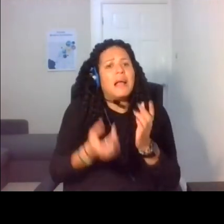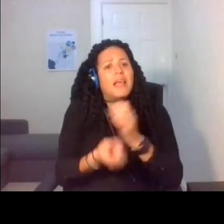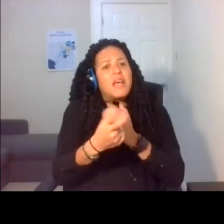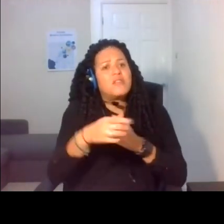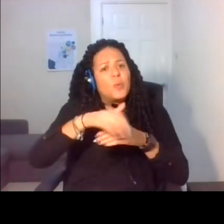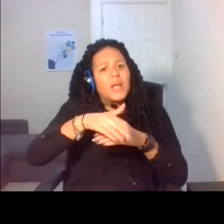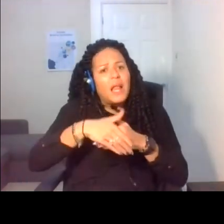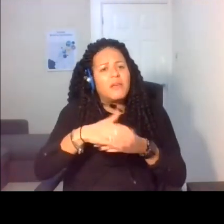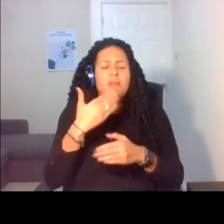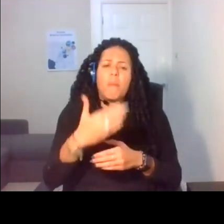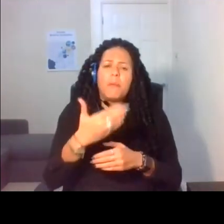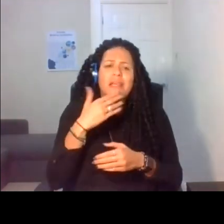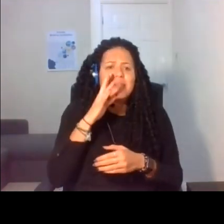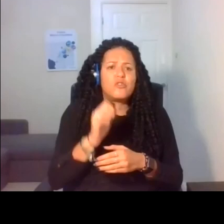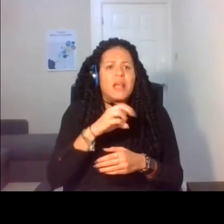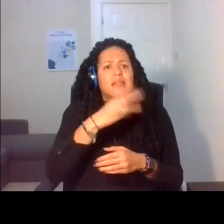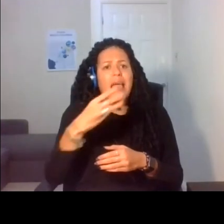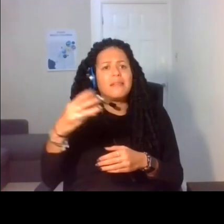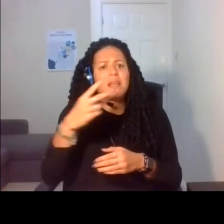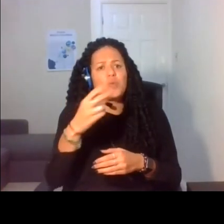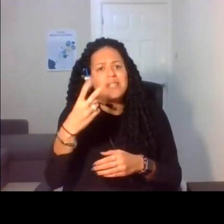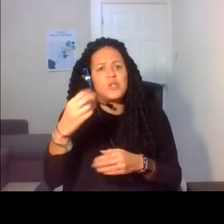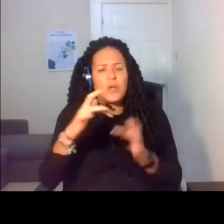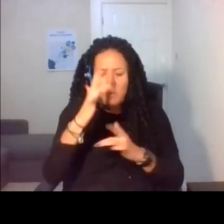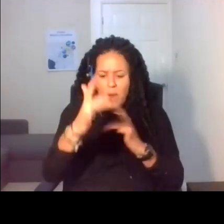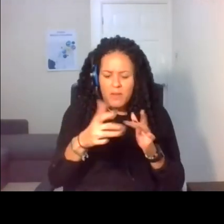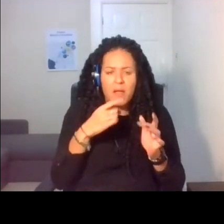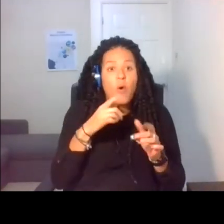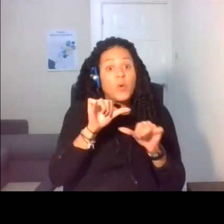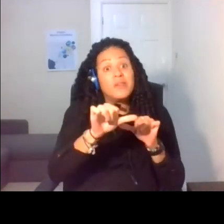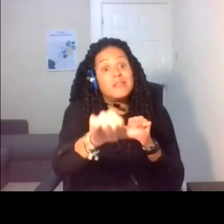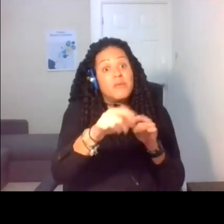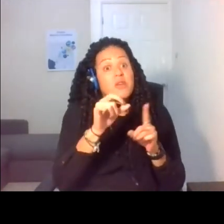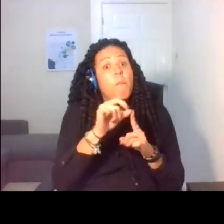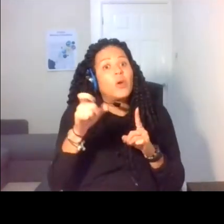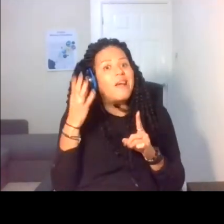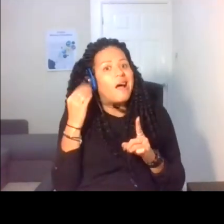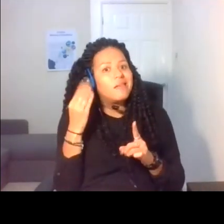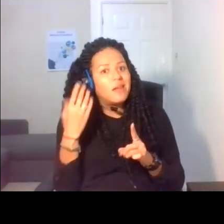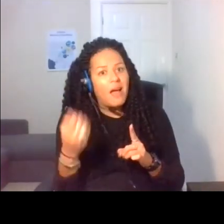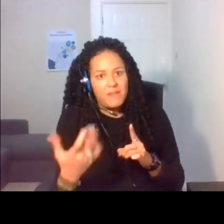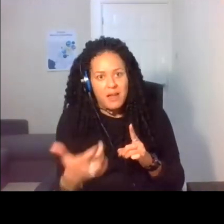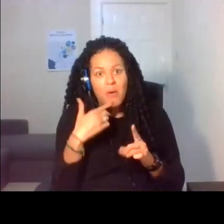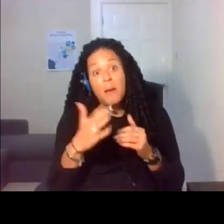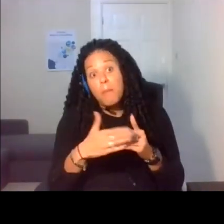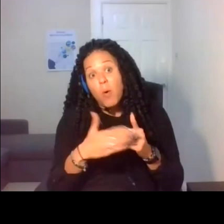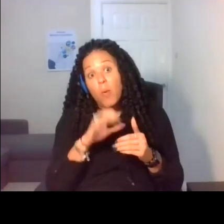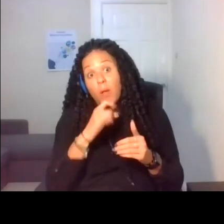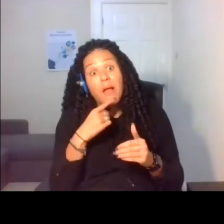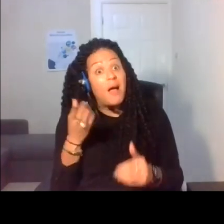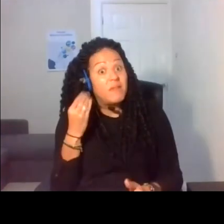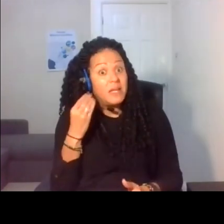the Essex 2020 website. And there are a series of podcasts now and some more ones on their way, so please take a listen to those as